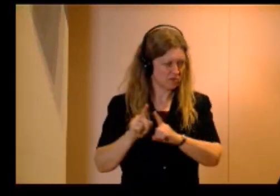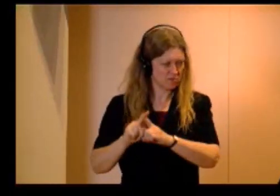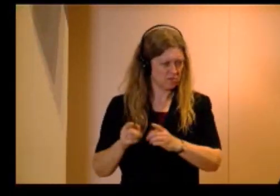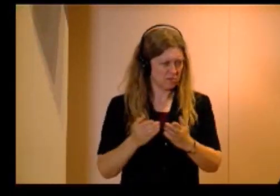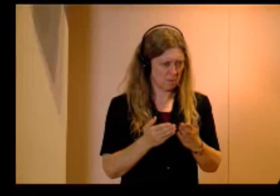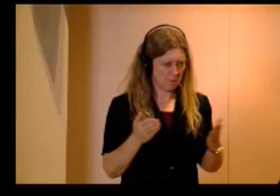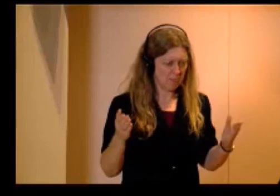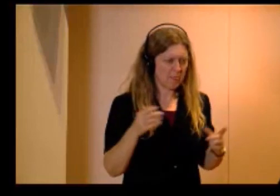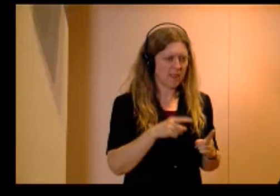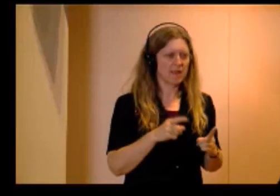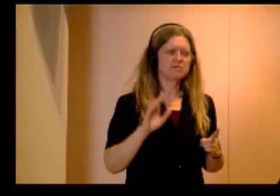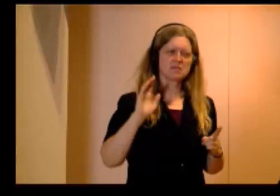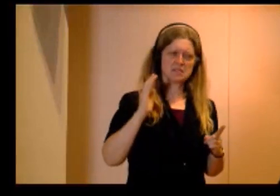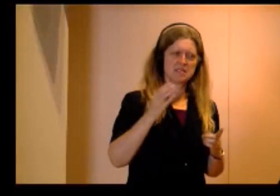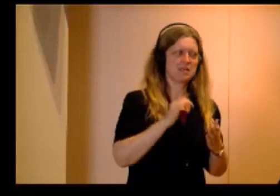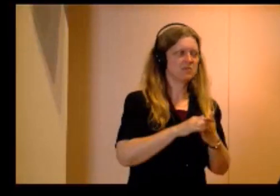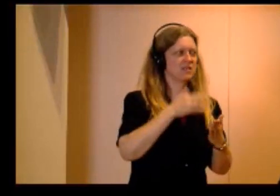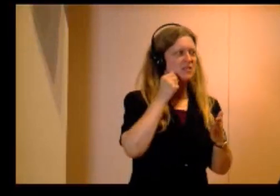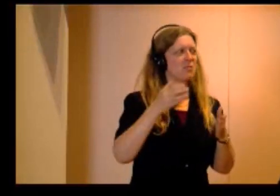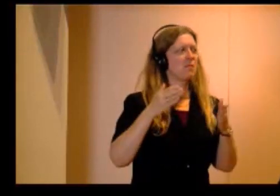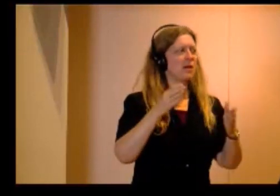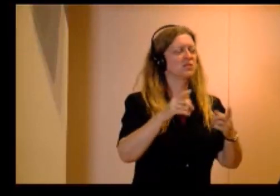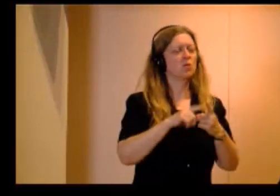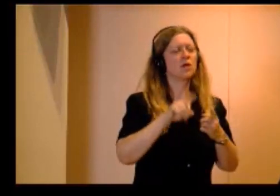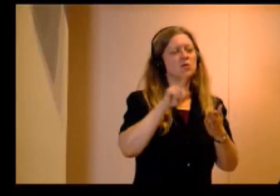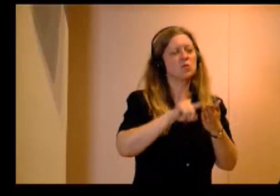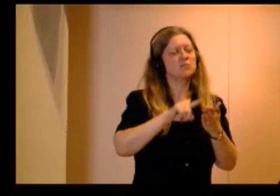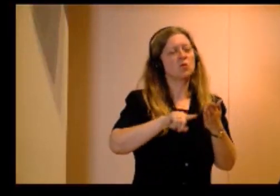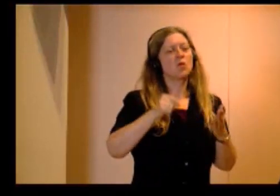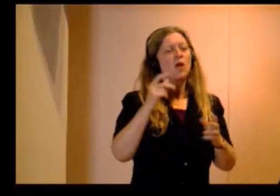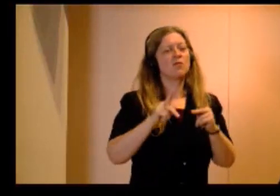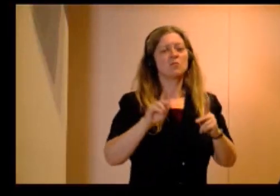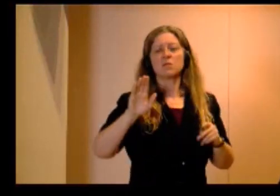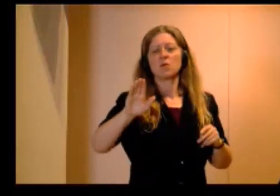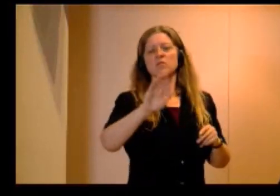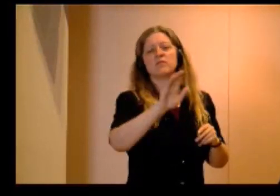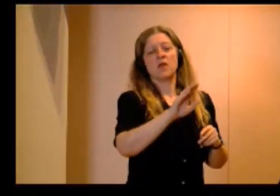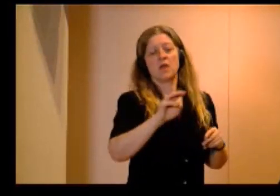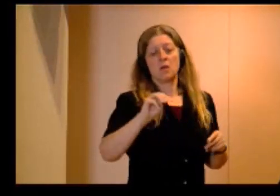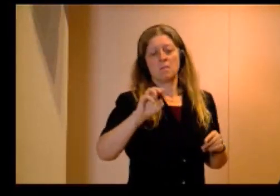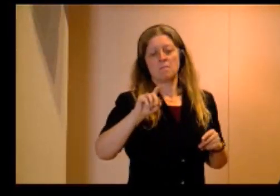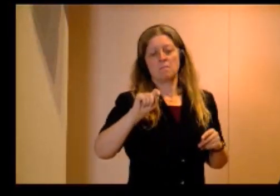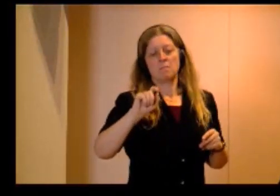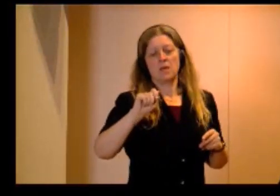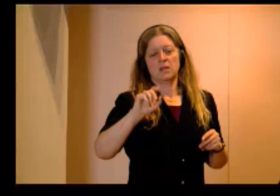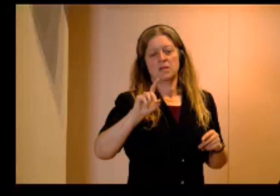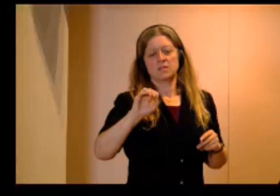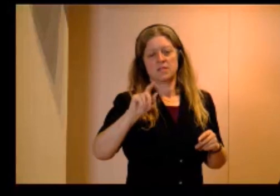of exploring other people's metadata to be able to link them all together for the question at hand.